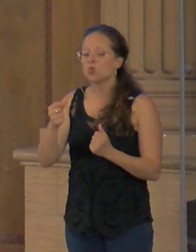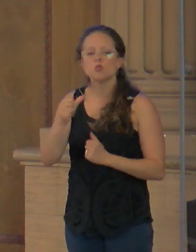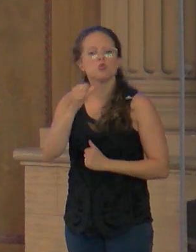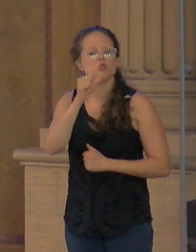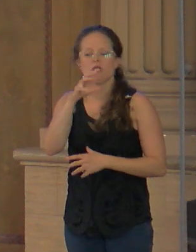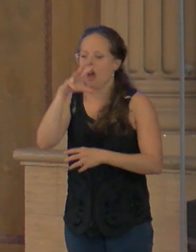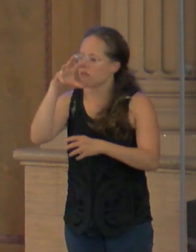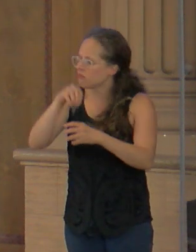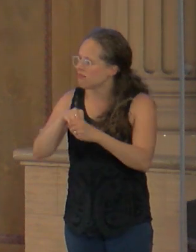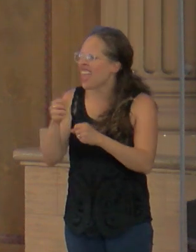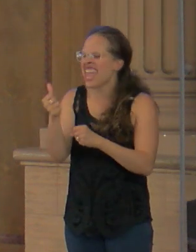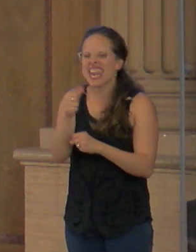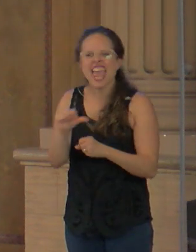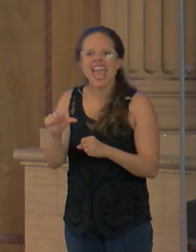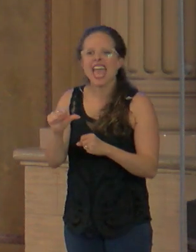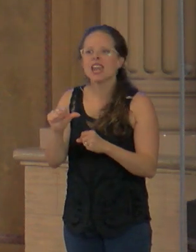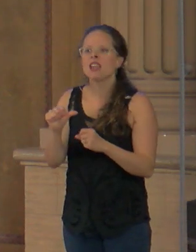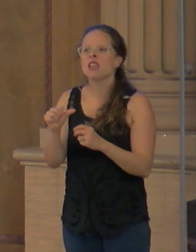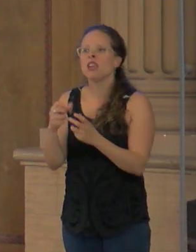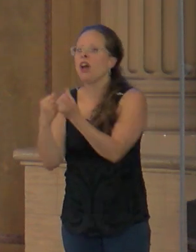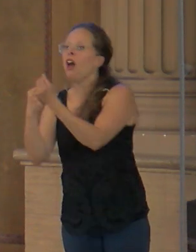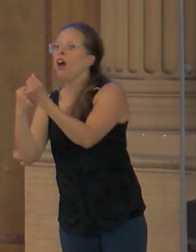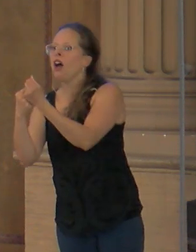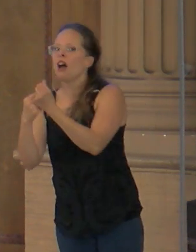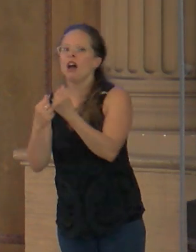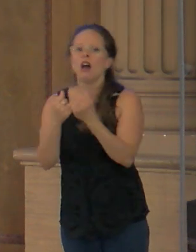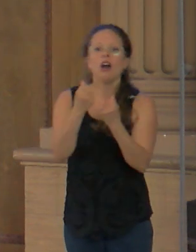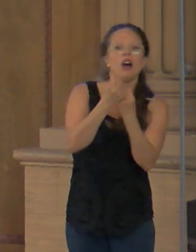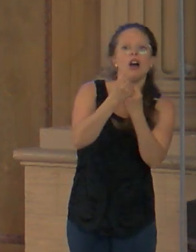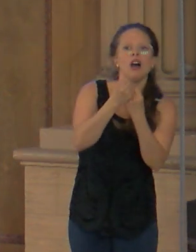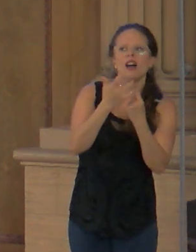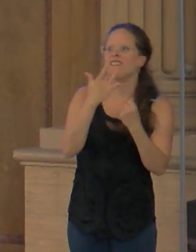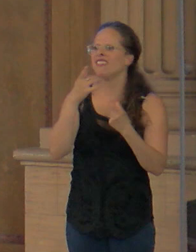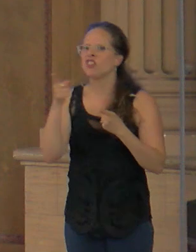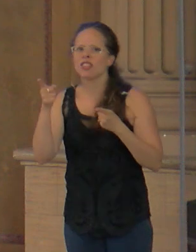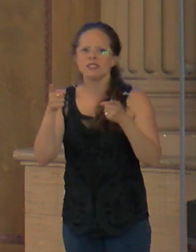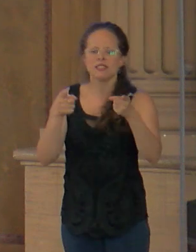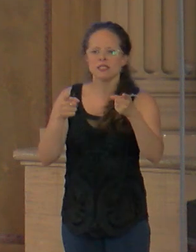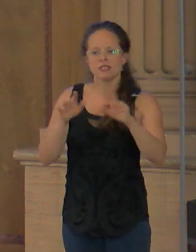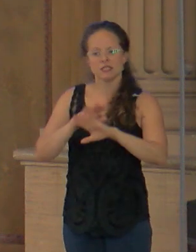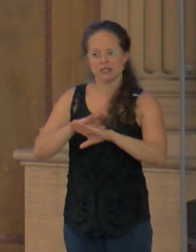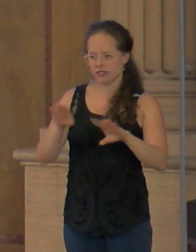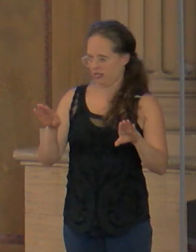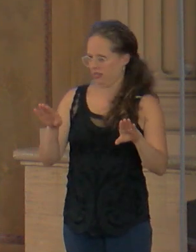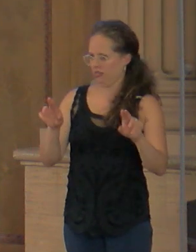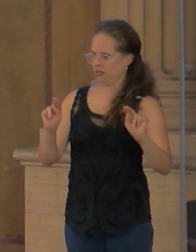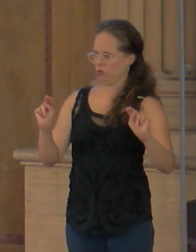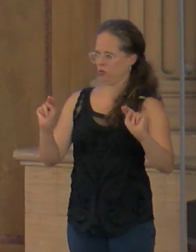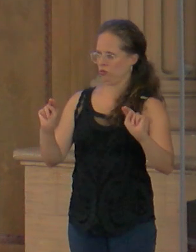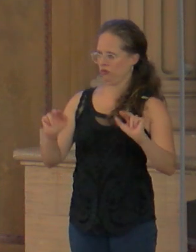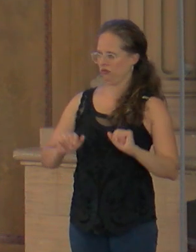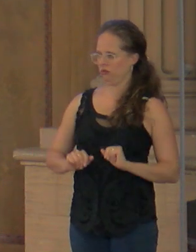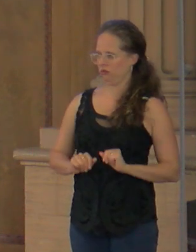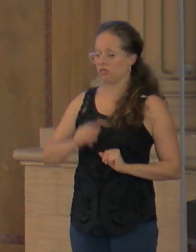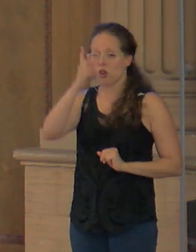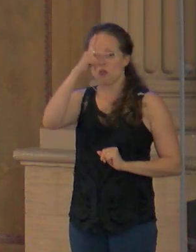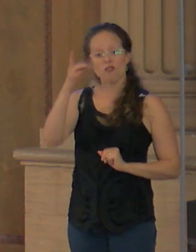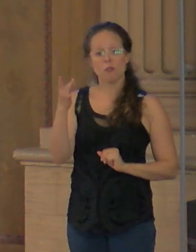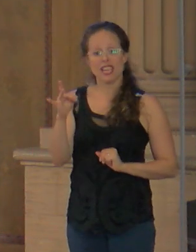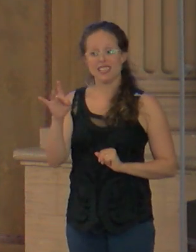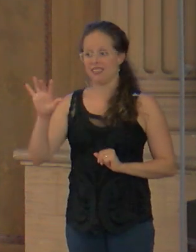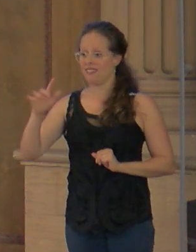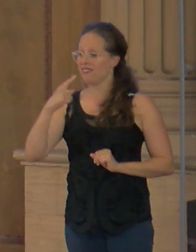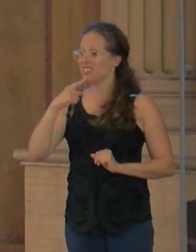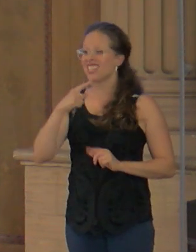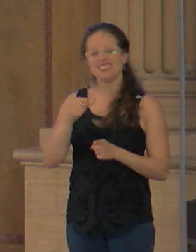engage in any favoritism or partiality when we're helping sort out a dispute. Proverbs 18:5 says, "It's not good to be partial